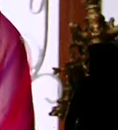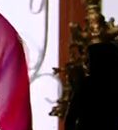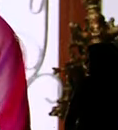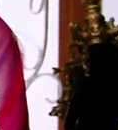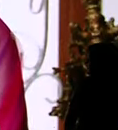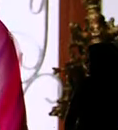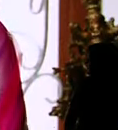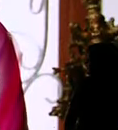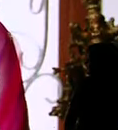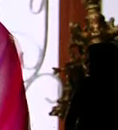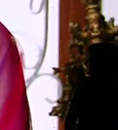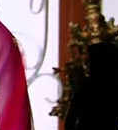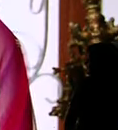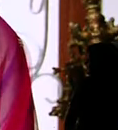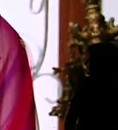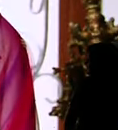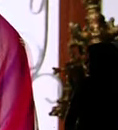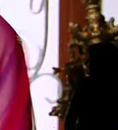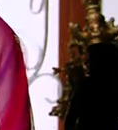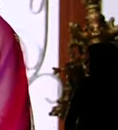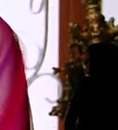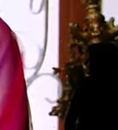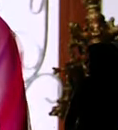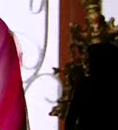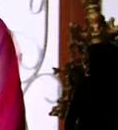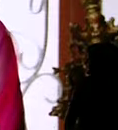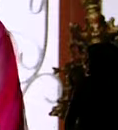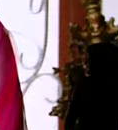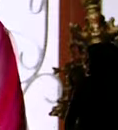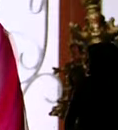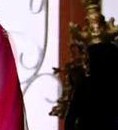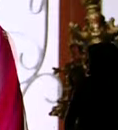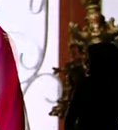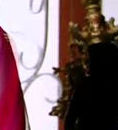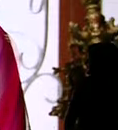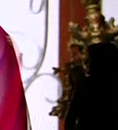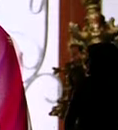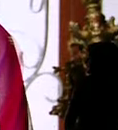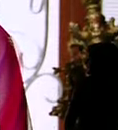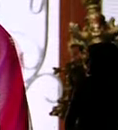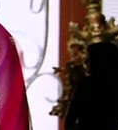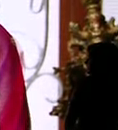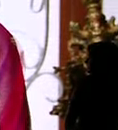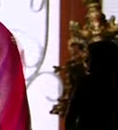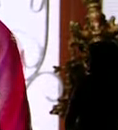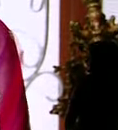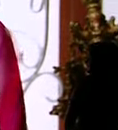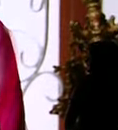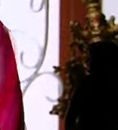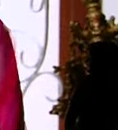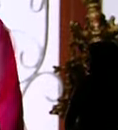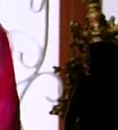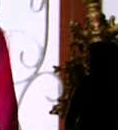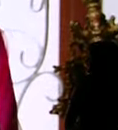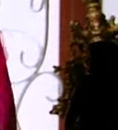high-profile diversity in the pageantry culture, and I would be very glad to take part in this international beauty pageant to represent India